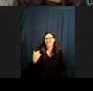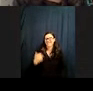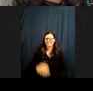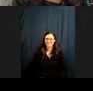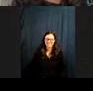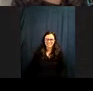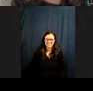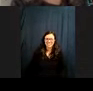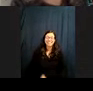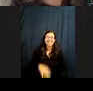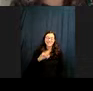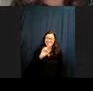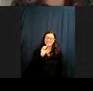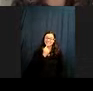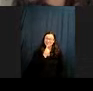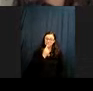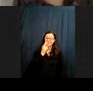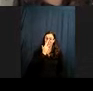It's seriously fun.